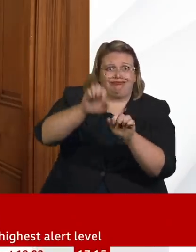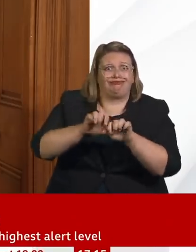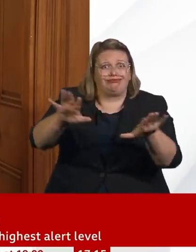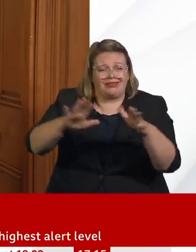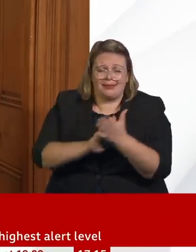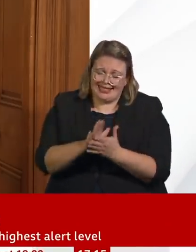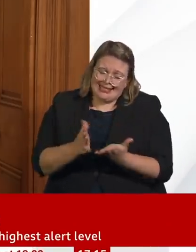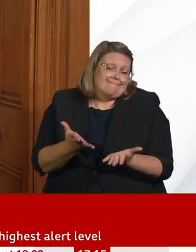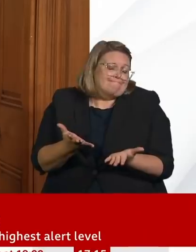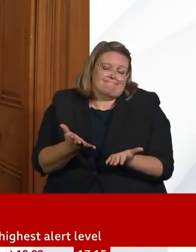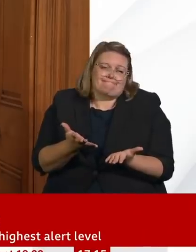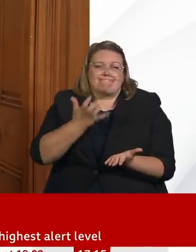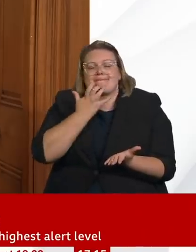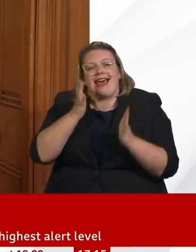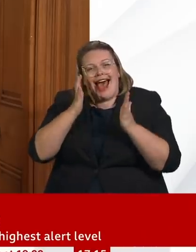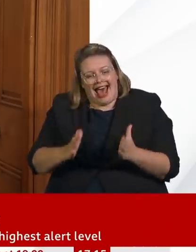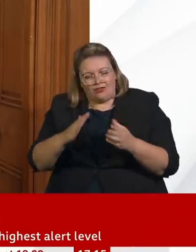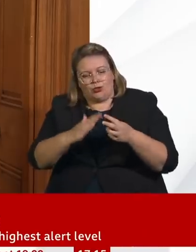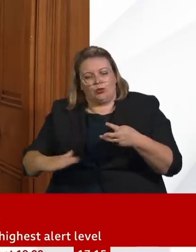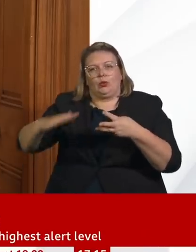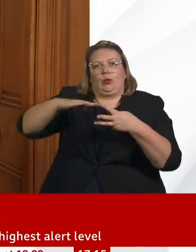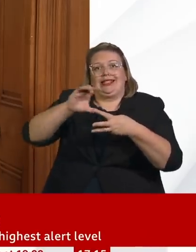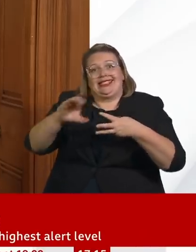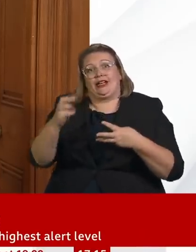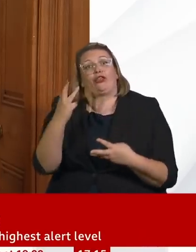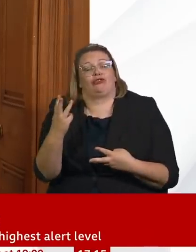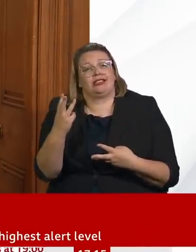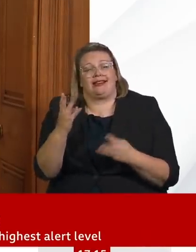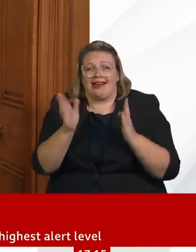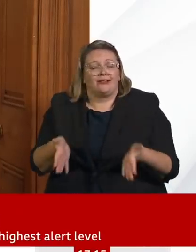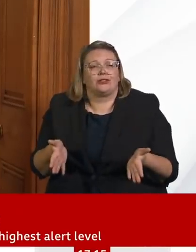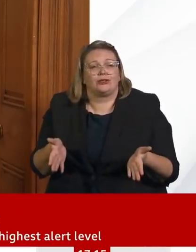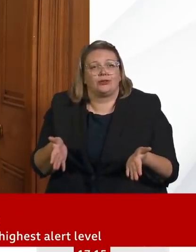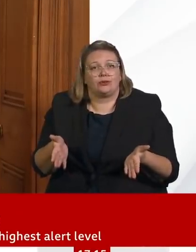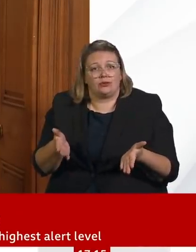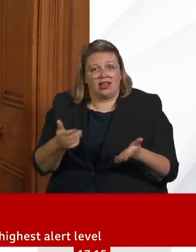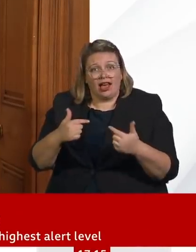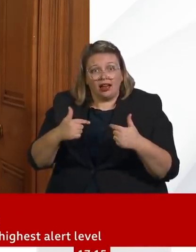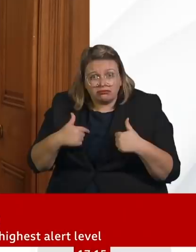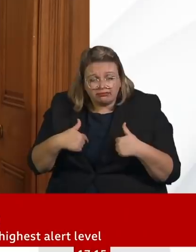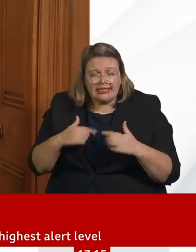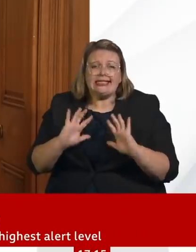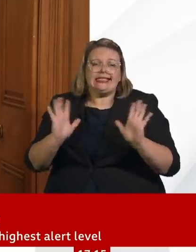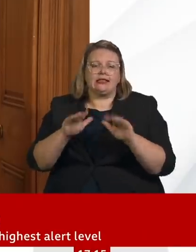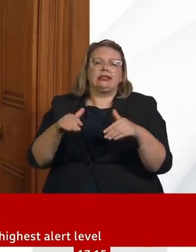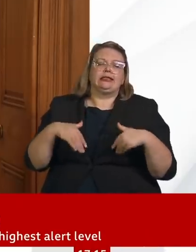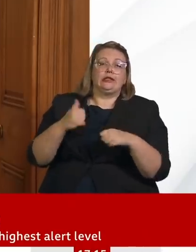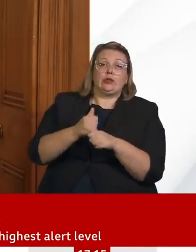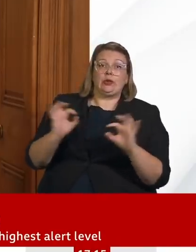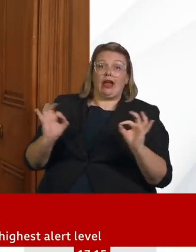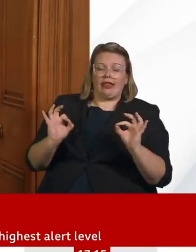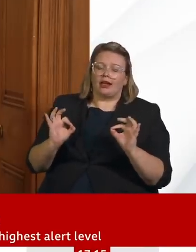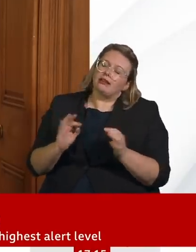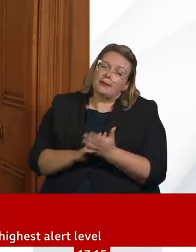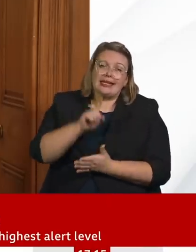Manchester, as I say, to the very high alert level. Because not to act would put Manchester's